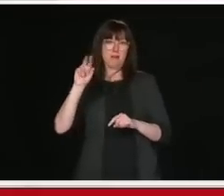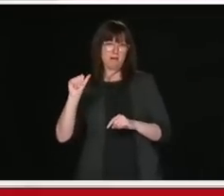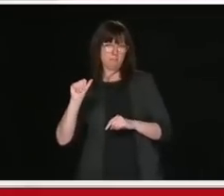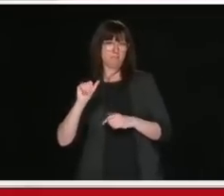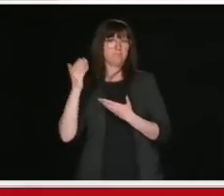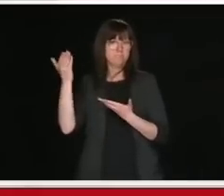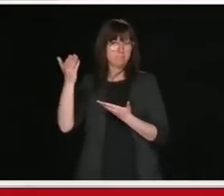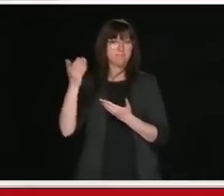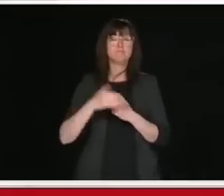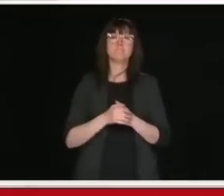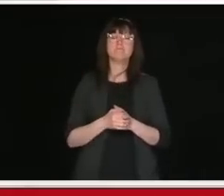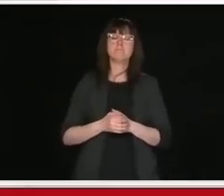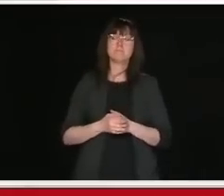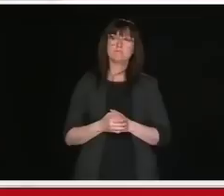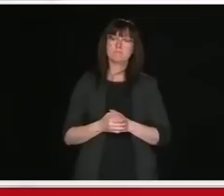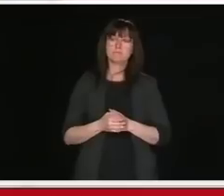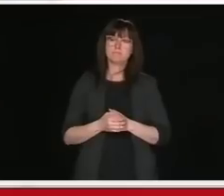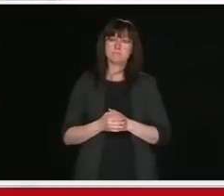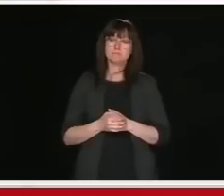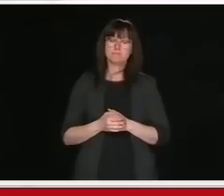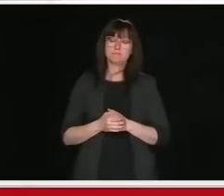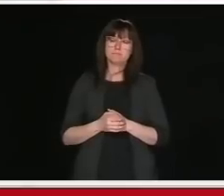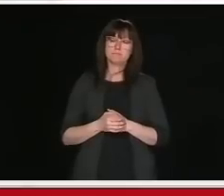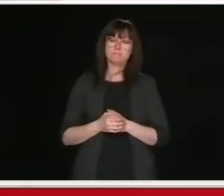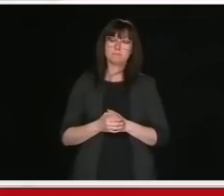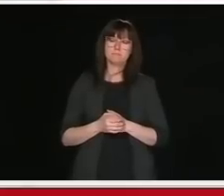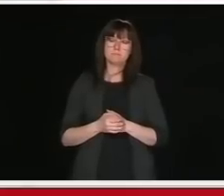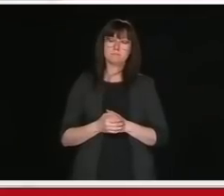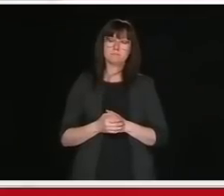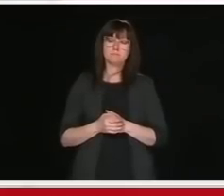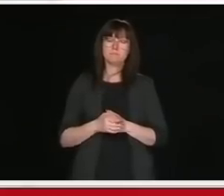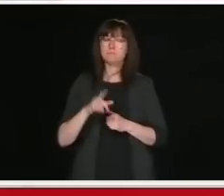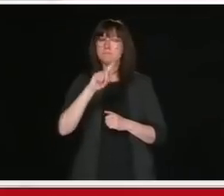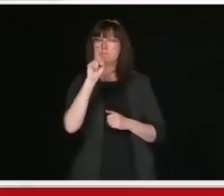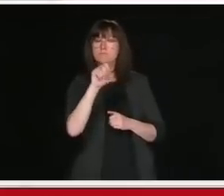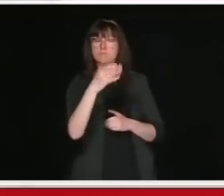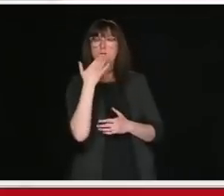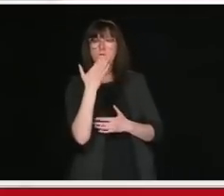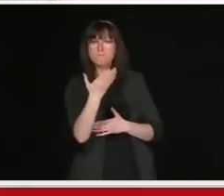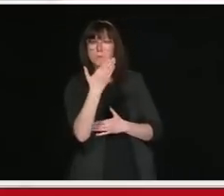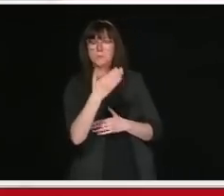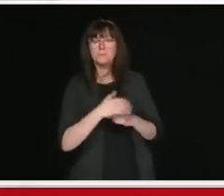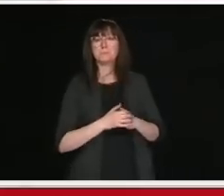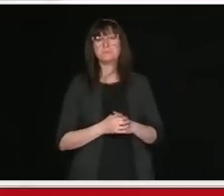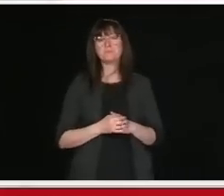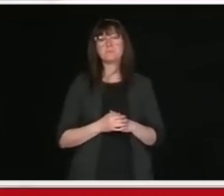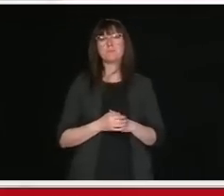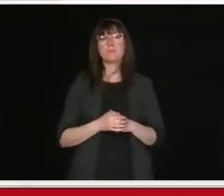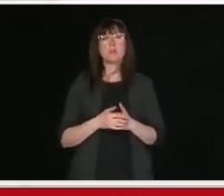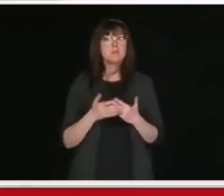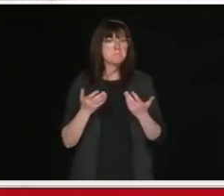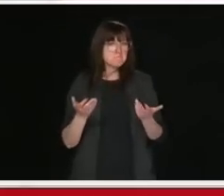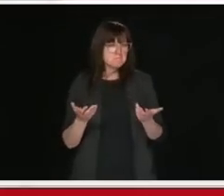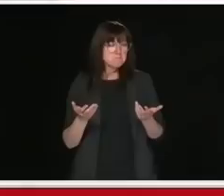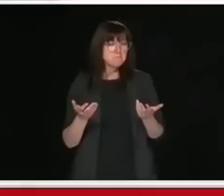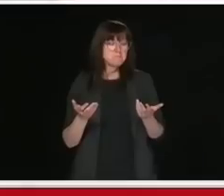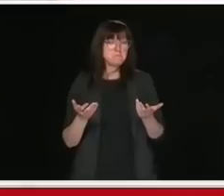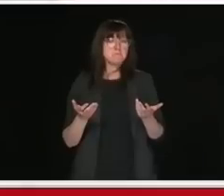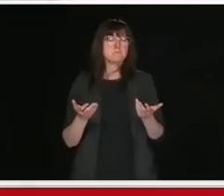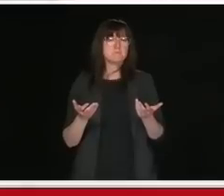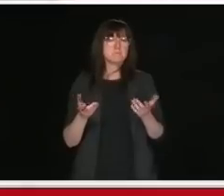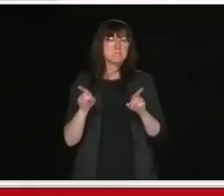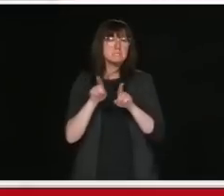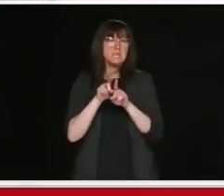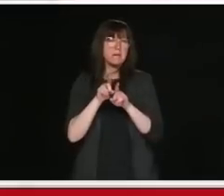Oui, bonjour, Monsieur le Premier ministre. Pour continuer sur la même veine, Mr. Prime Minister, in the same line, if you had those